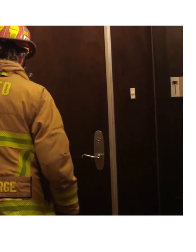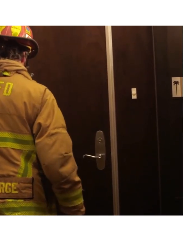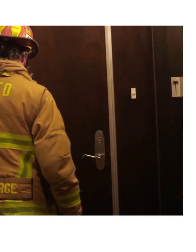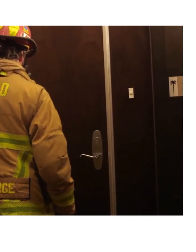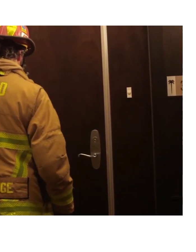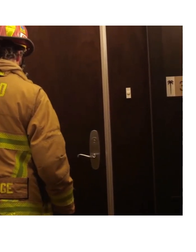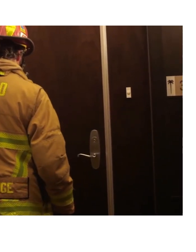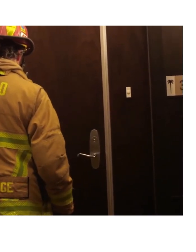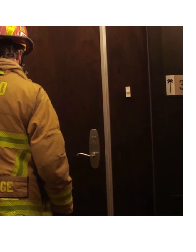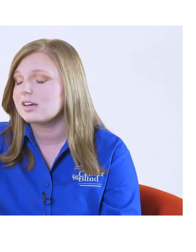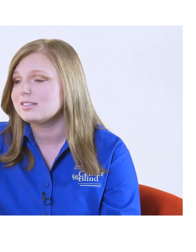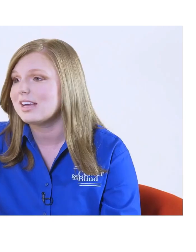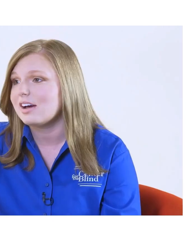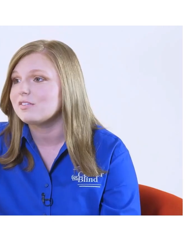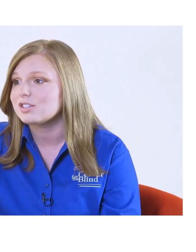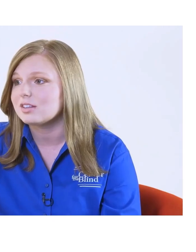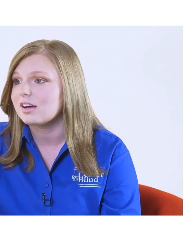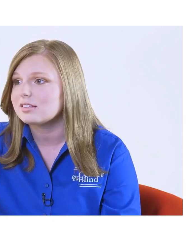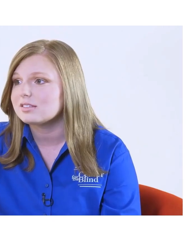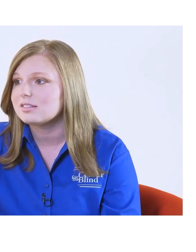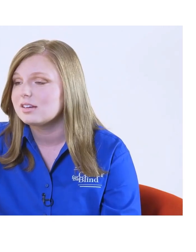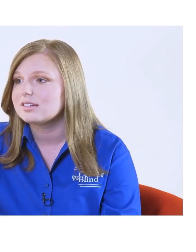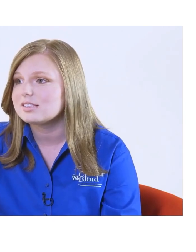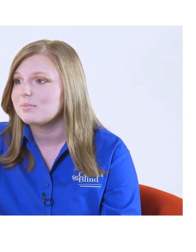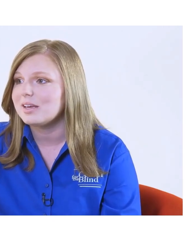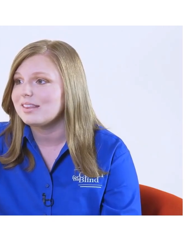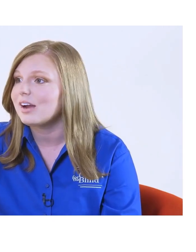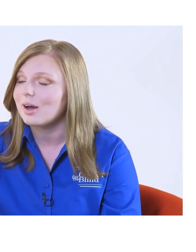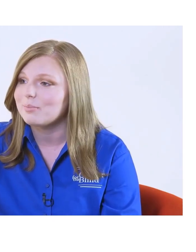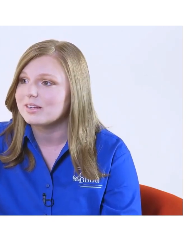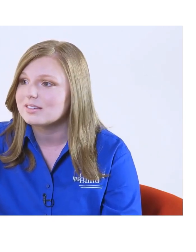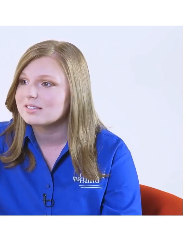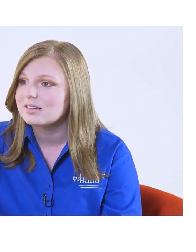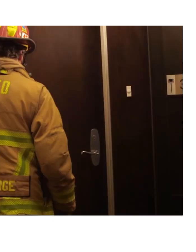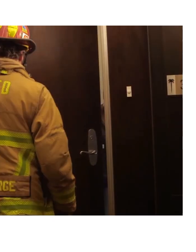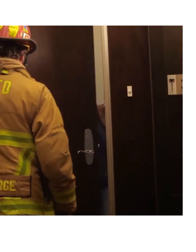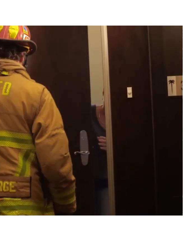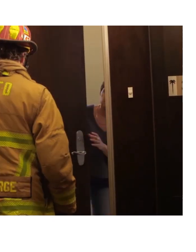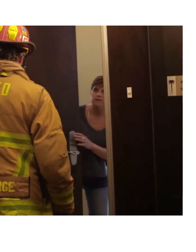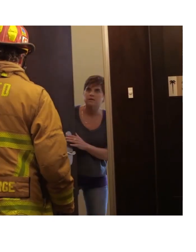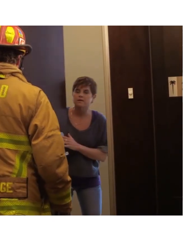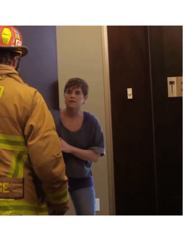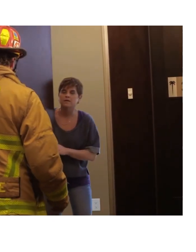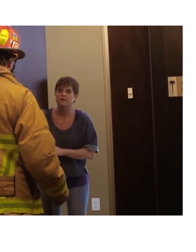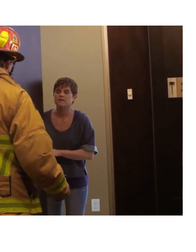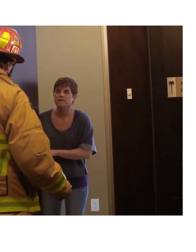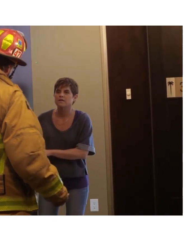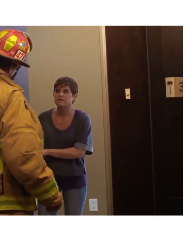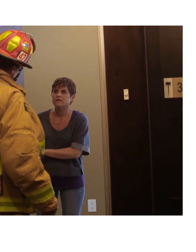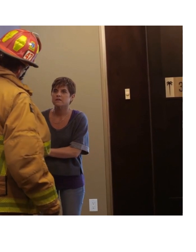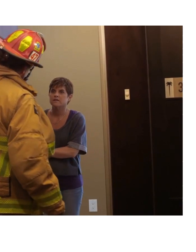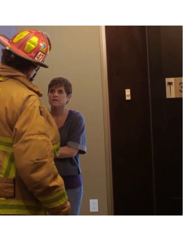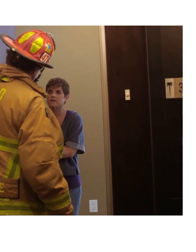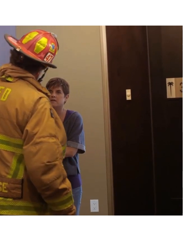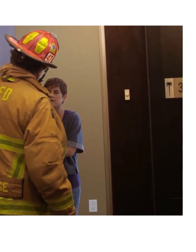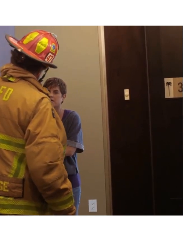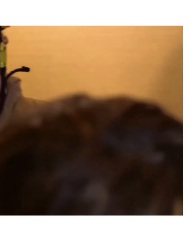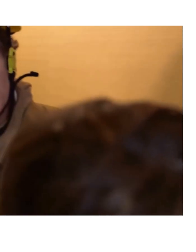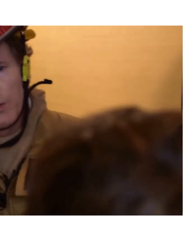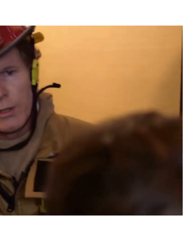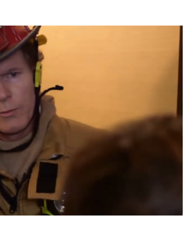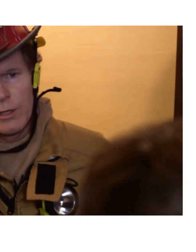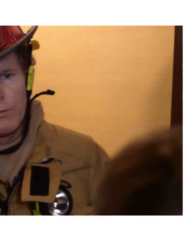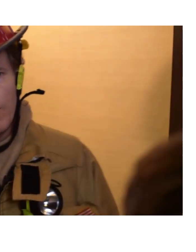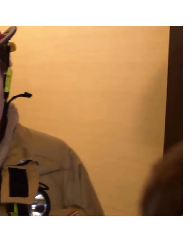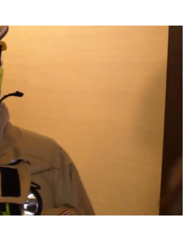would treat anyone else. Just because they have a vision loss doesn't mean they are helpless. So you should always respect their personal space. Hi, we've got an